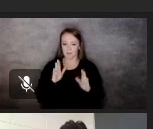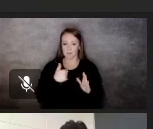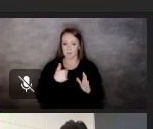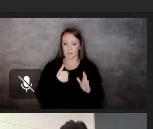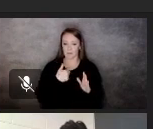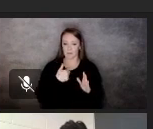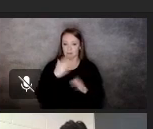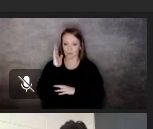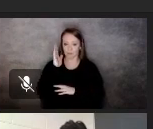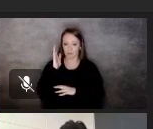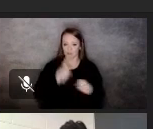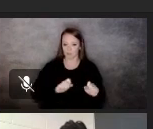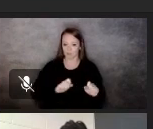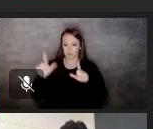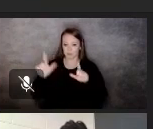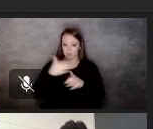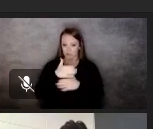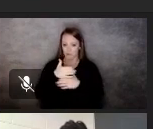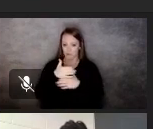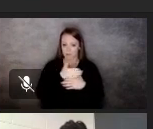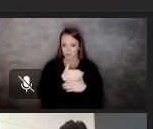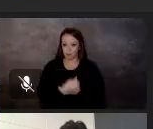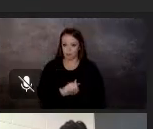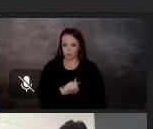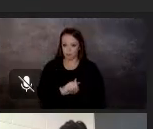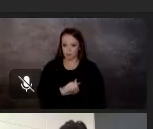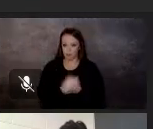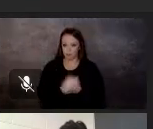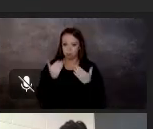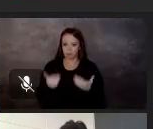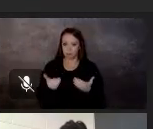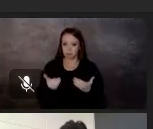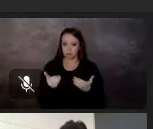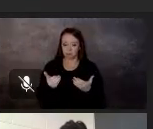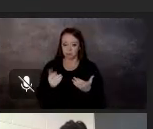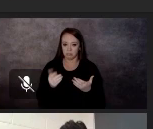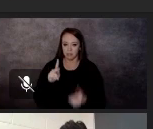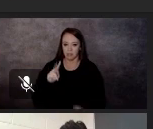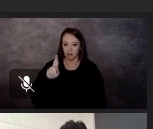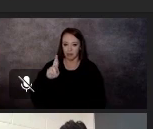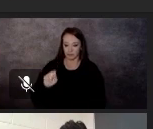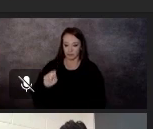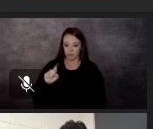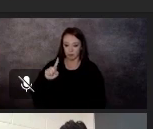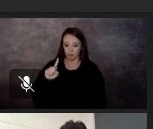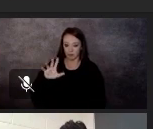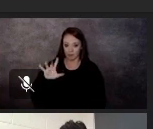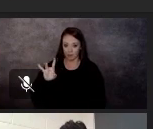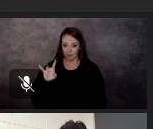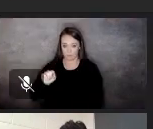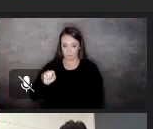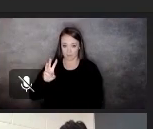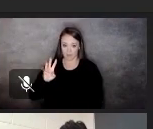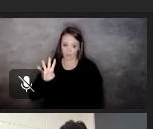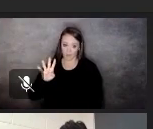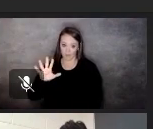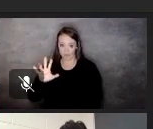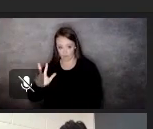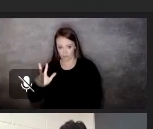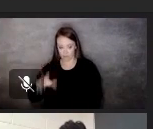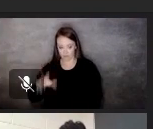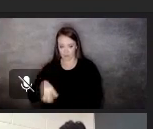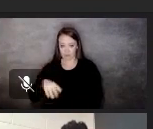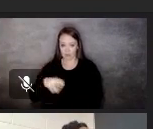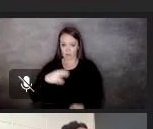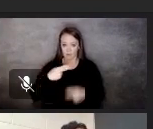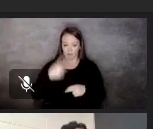and get this thing going. So KRS 158.6453 calls for the Kentucky Department of Education